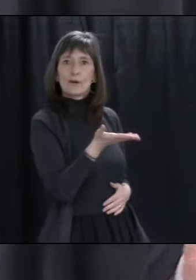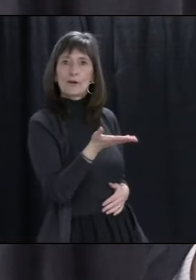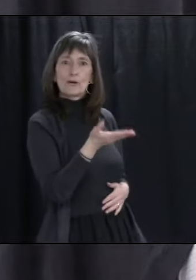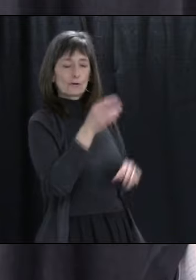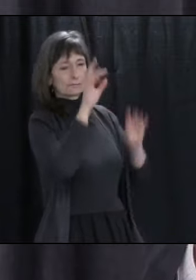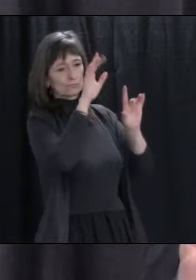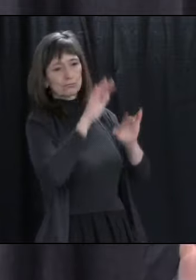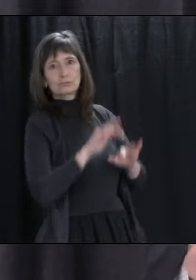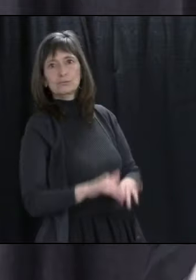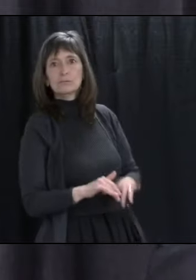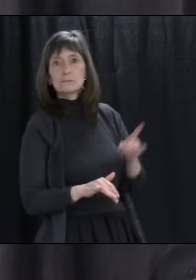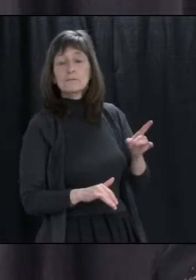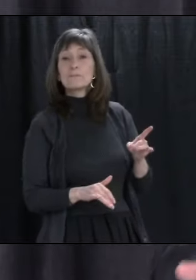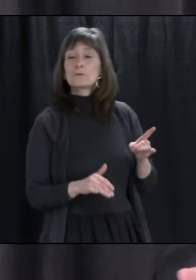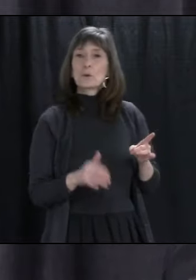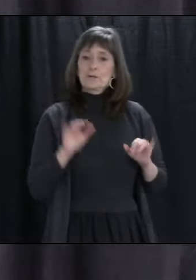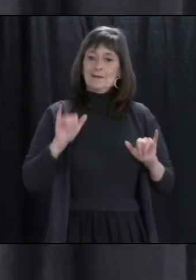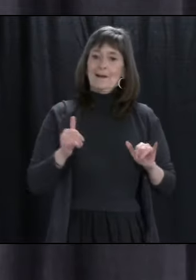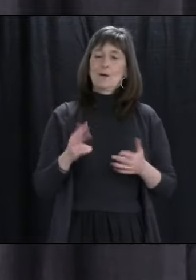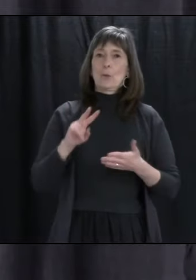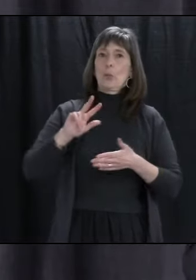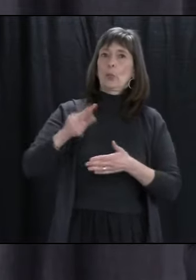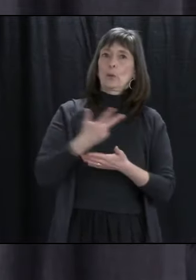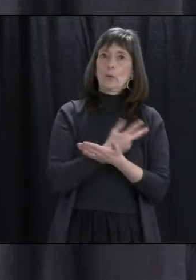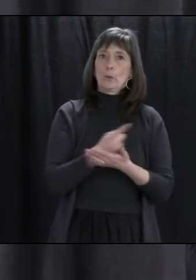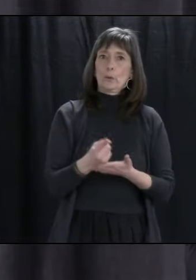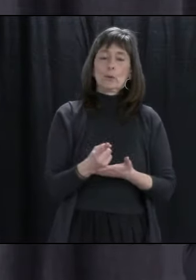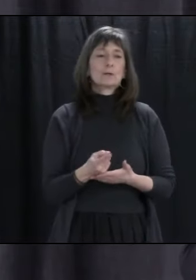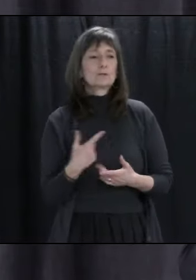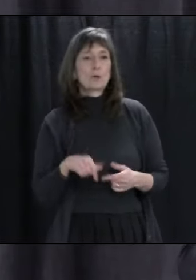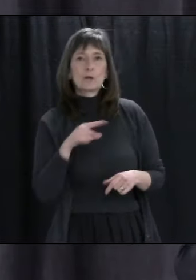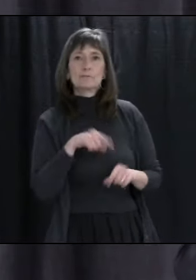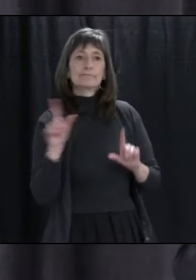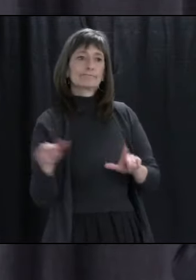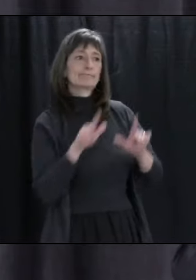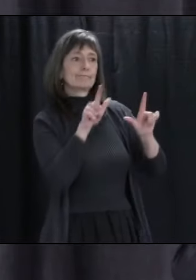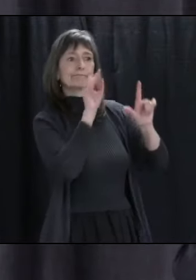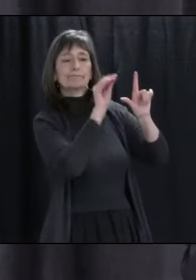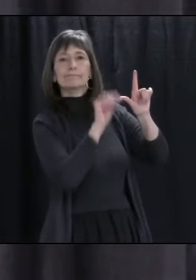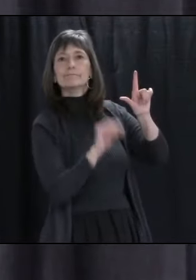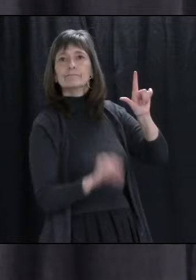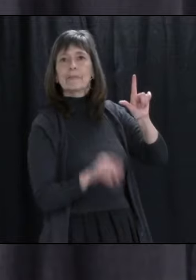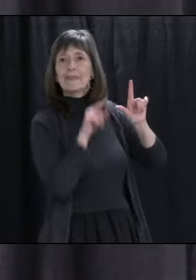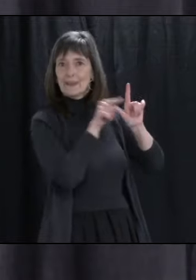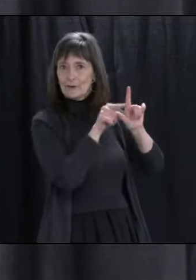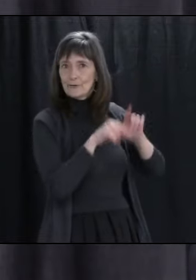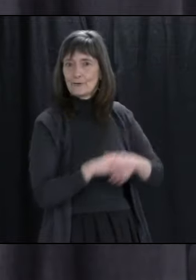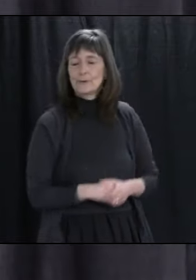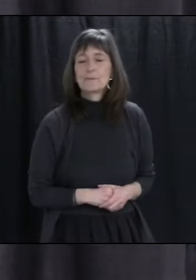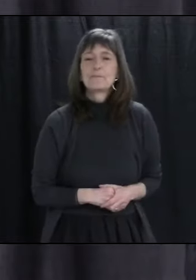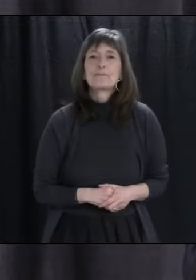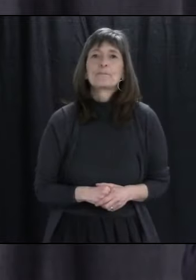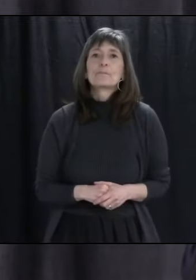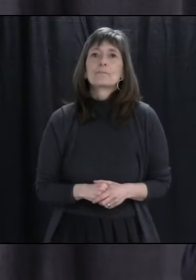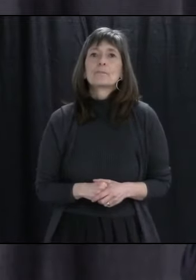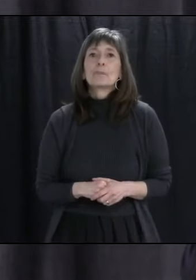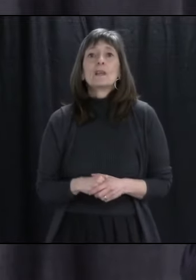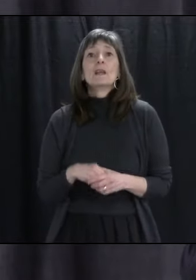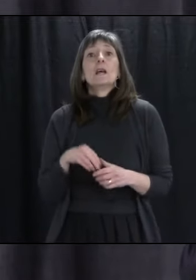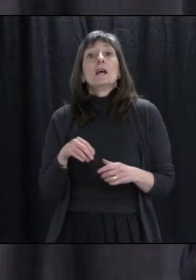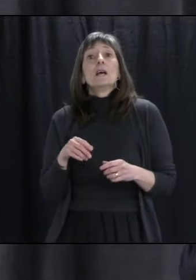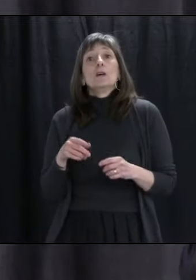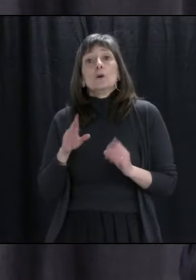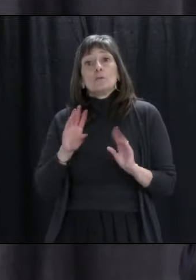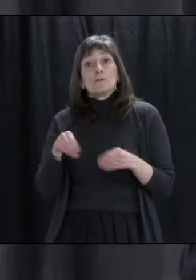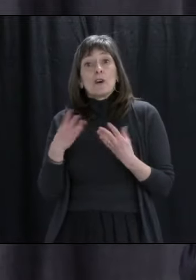of information that are coming your way. We've put this in this dashboard. So the information is provided at the regional health authority level.